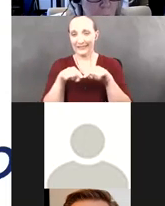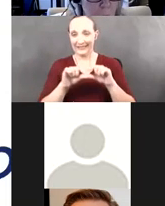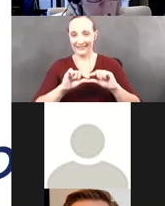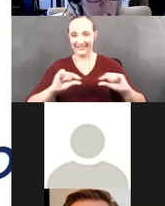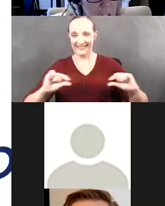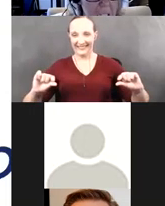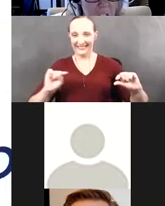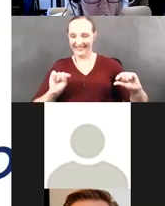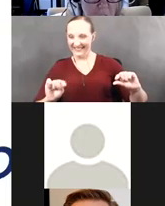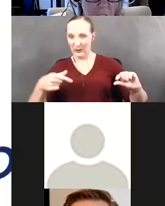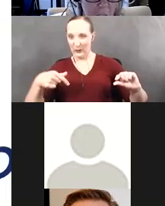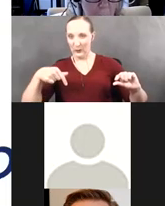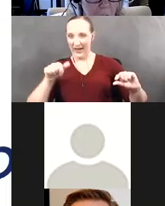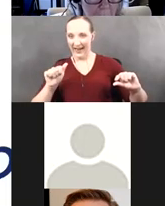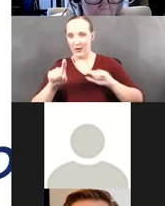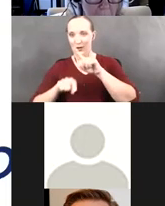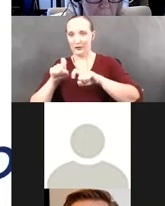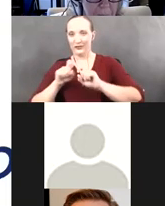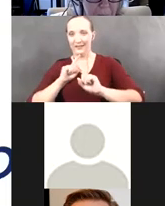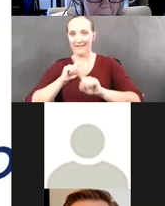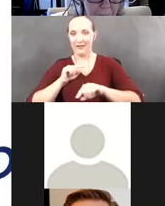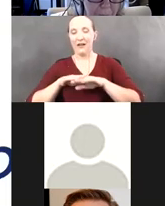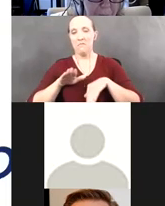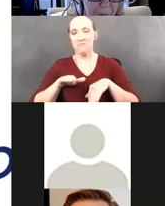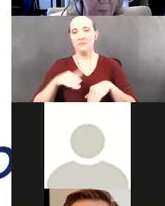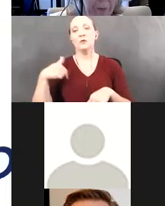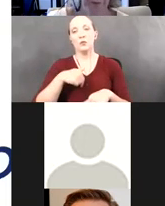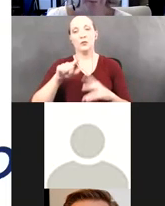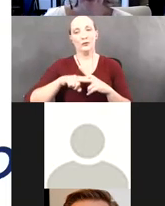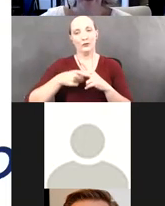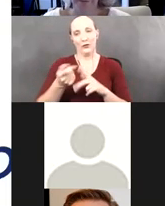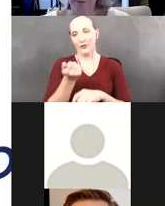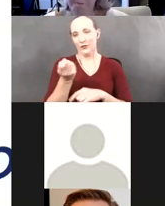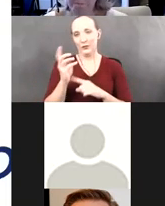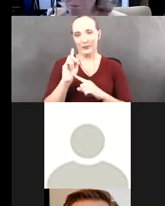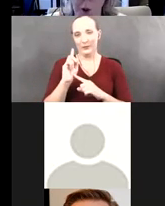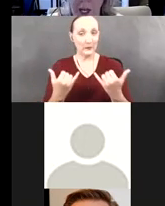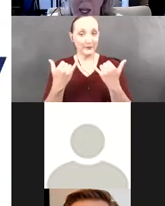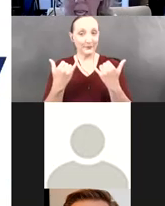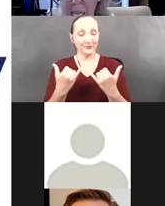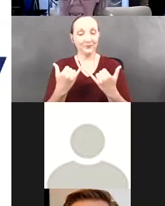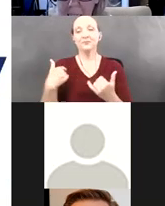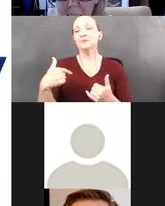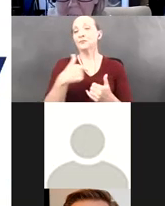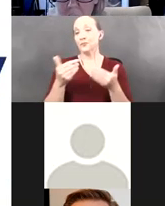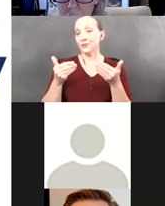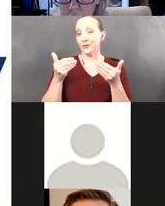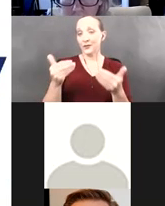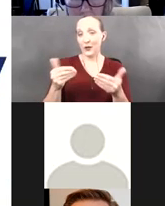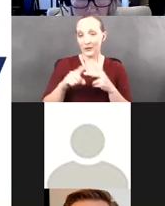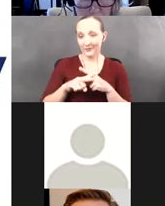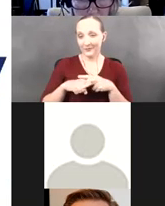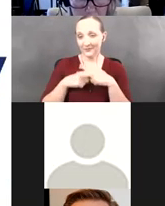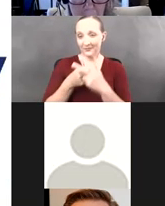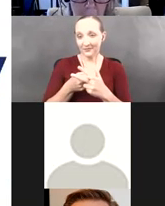la and pie de we'll la get página. started in Gracias por just a couple of acompañarnos minutes. y vamos a empezar en unos momentos. To go ahead Buenos and días a get todos.